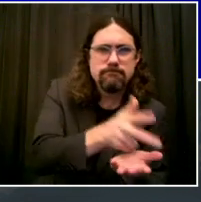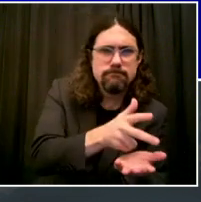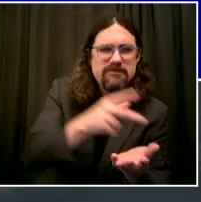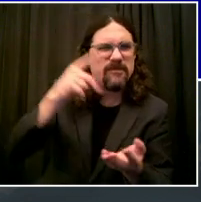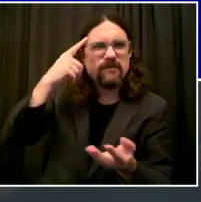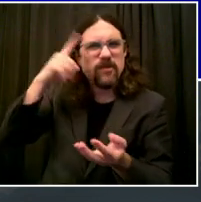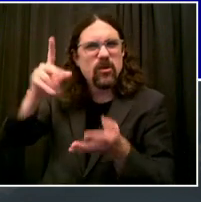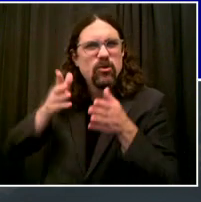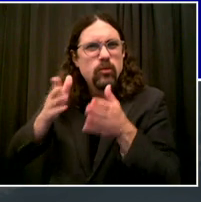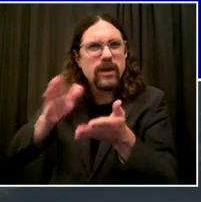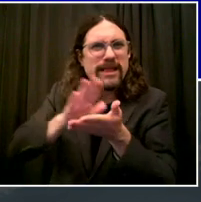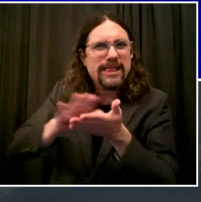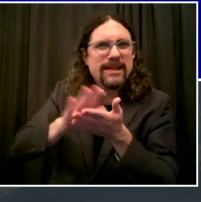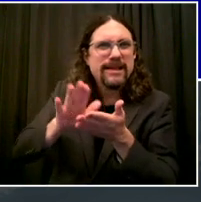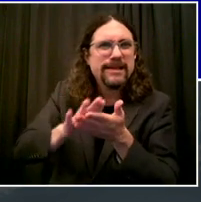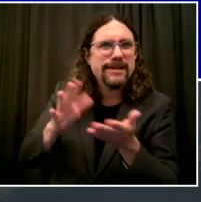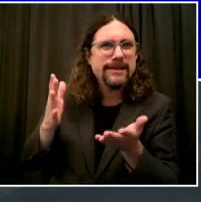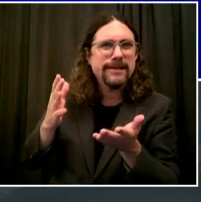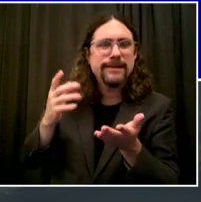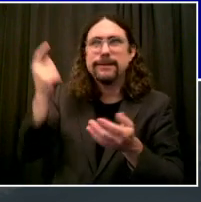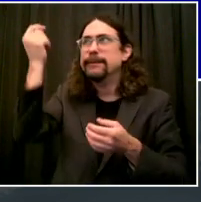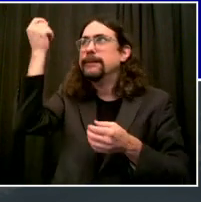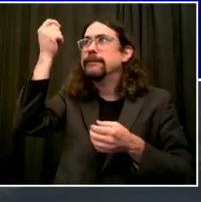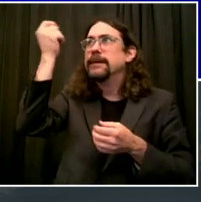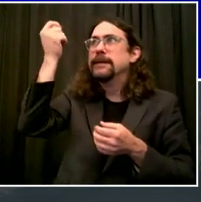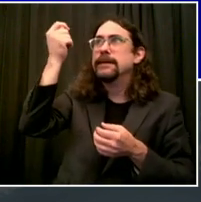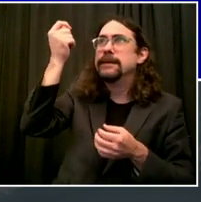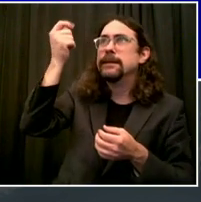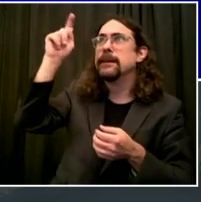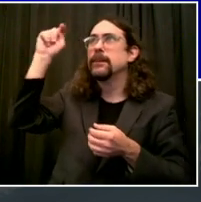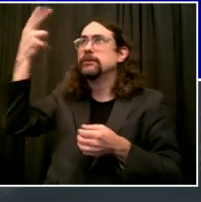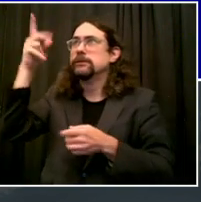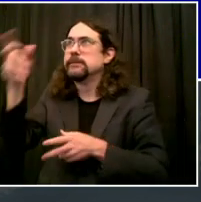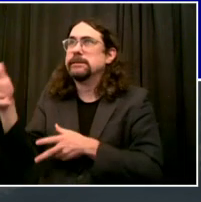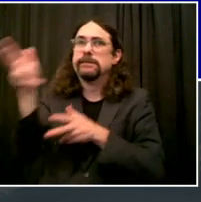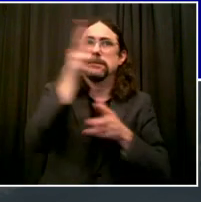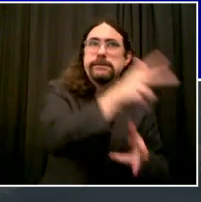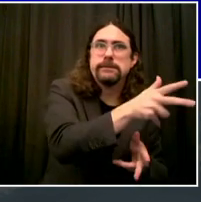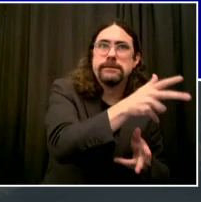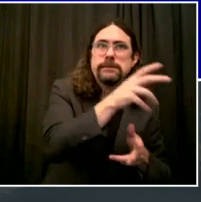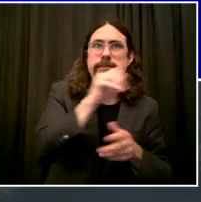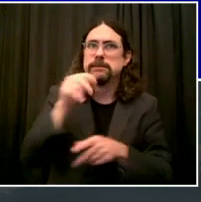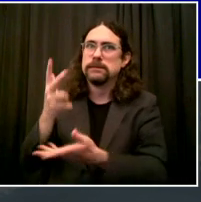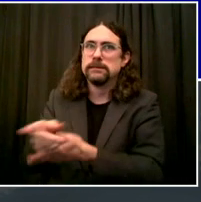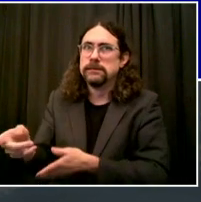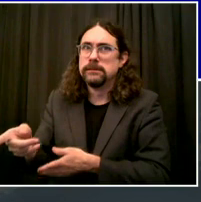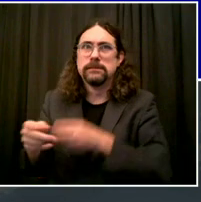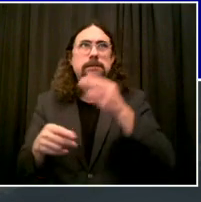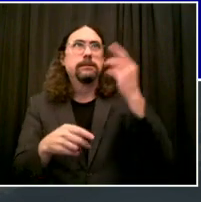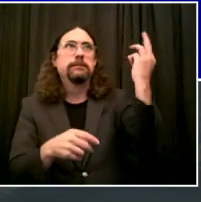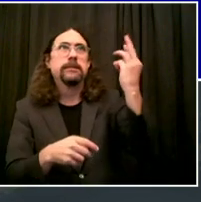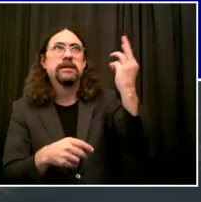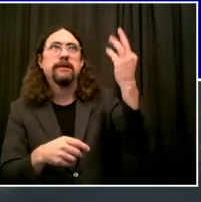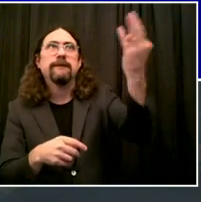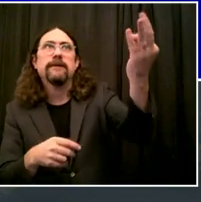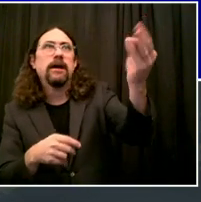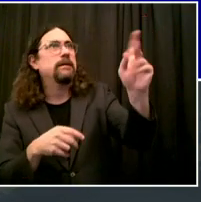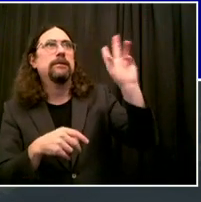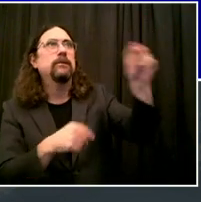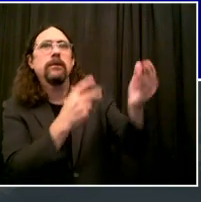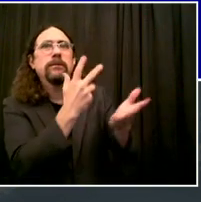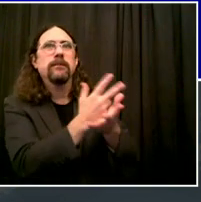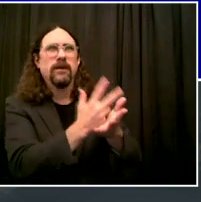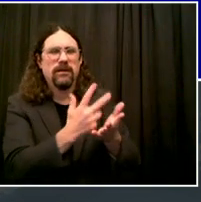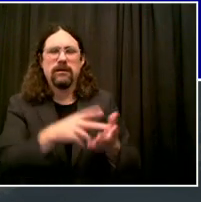experienced it over and over again, trying to find that place to move the car to, sometimes forgetting getting that ticket. It is frustrating, it is difficult,